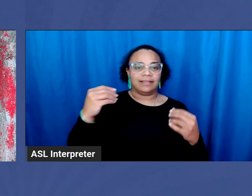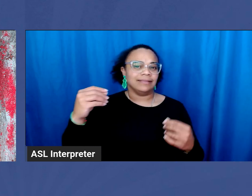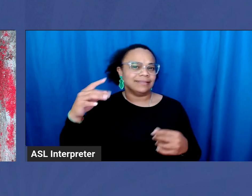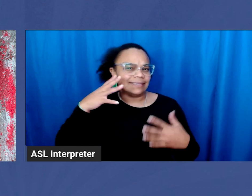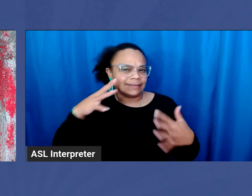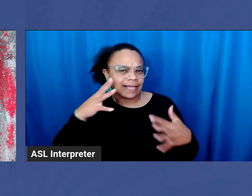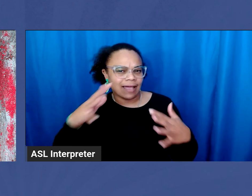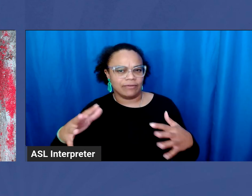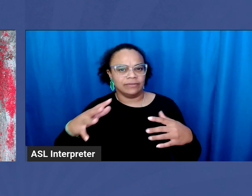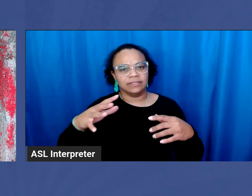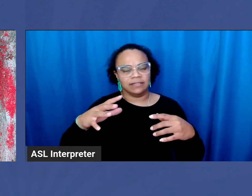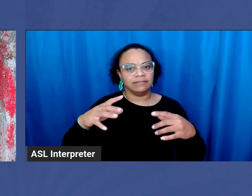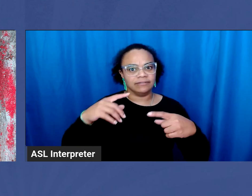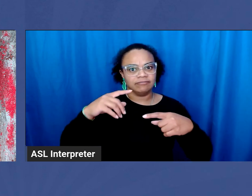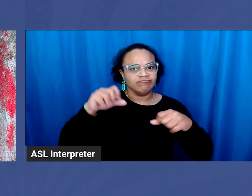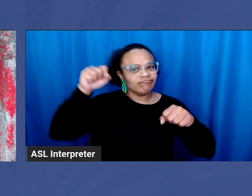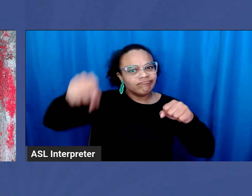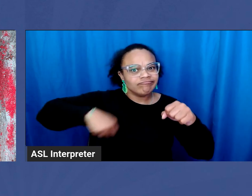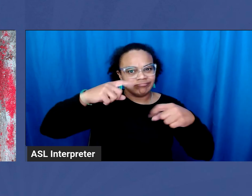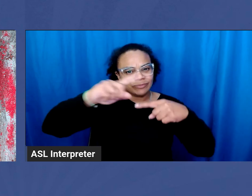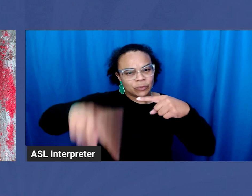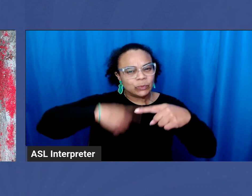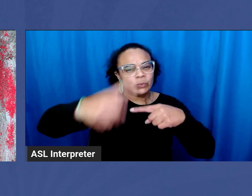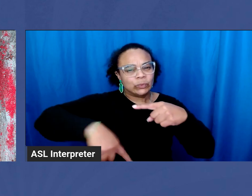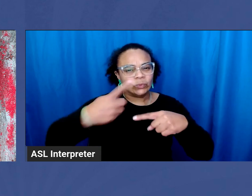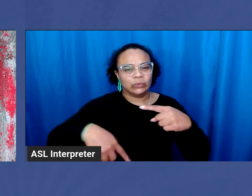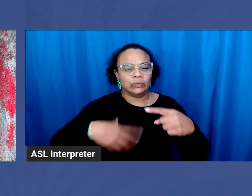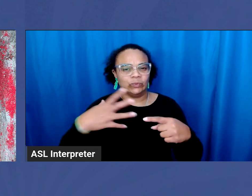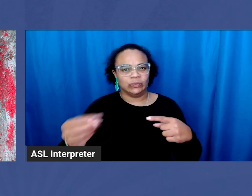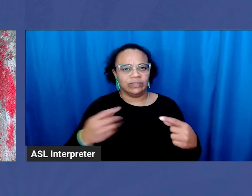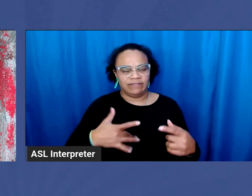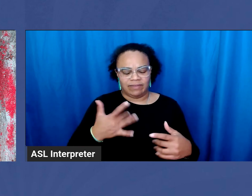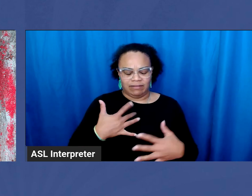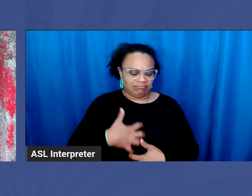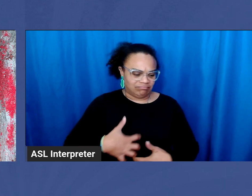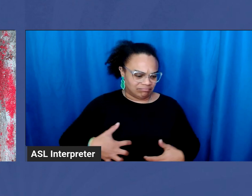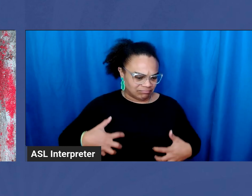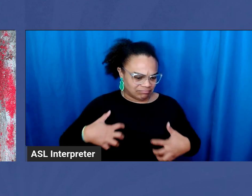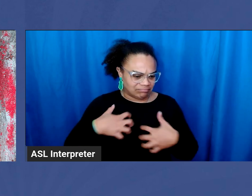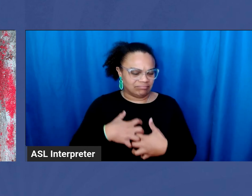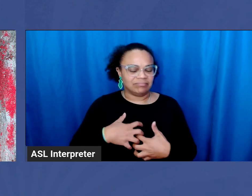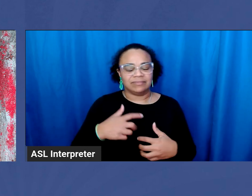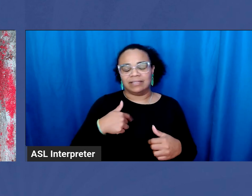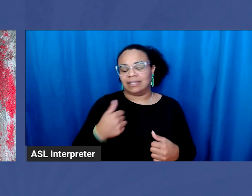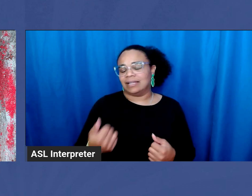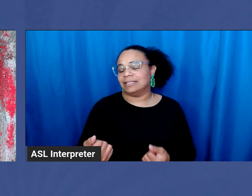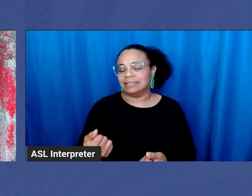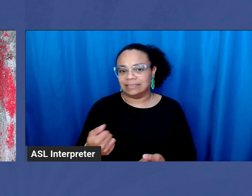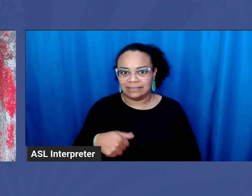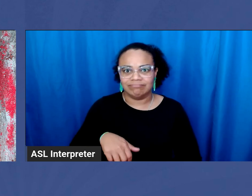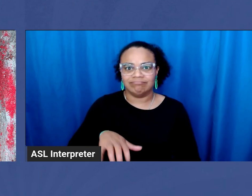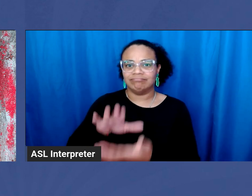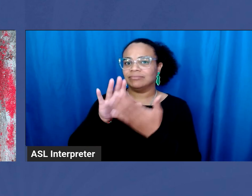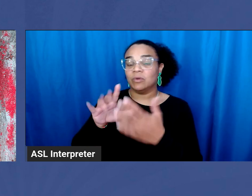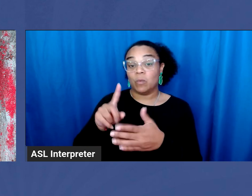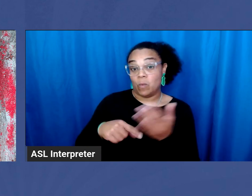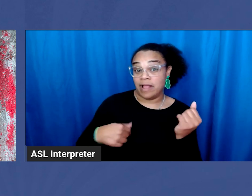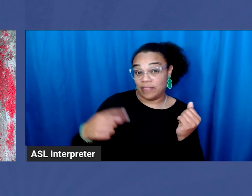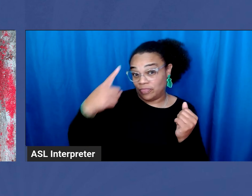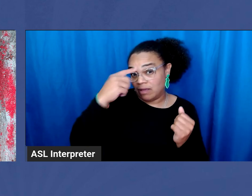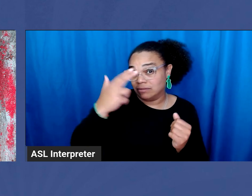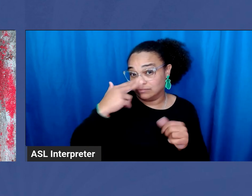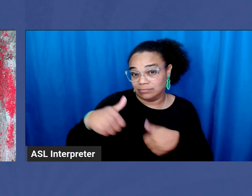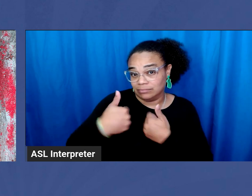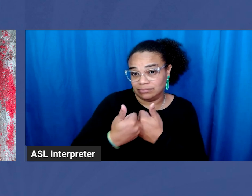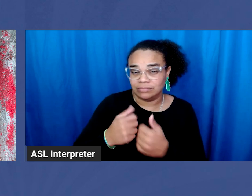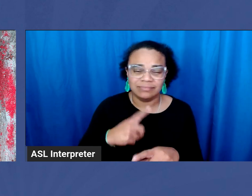the voice with a resonance too deep, filled with disgust, as I stand up to what I thought was a comical challenge, but it